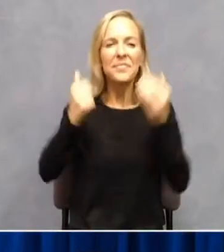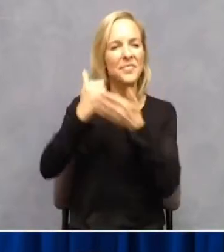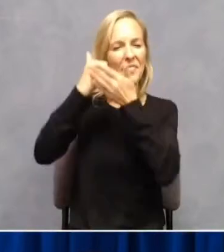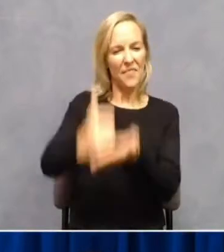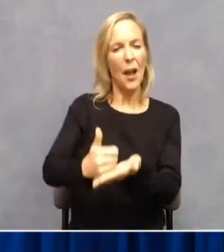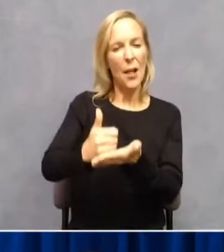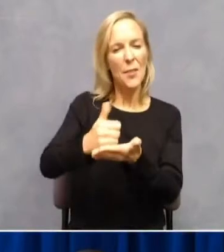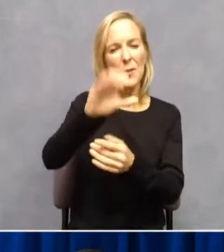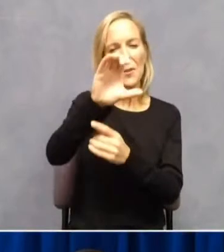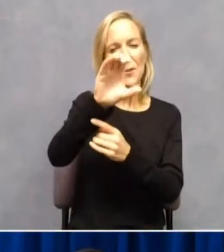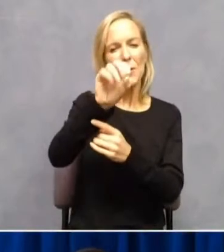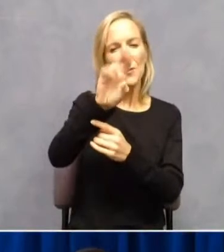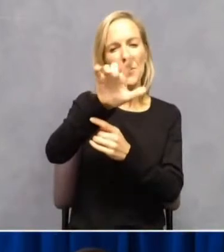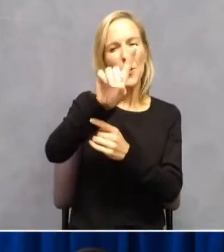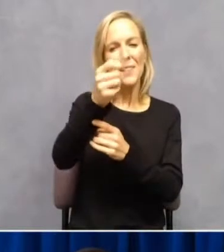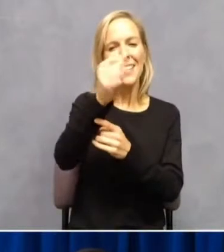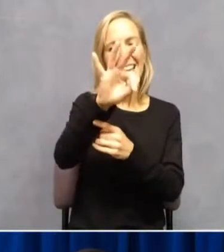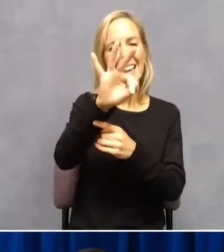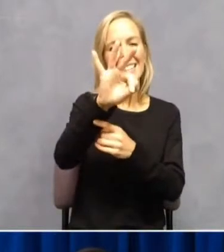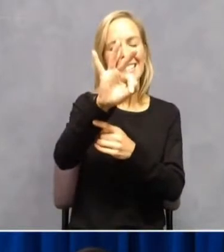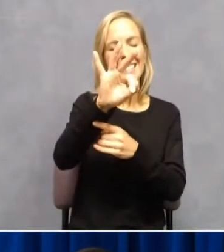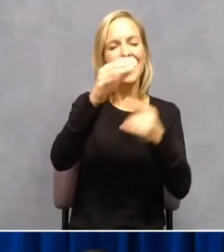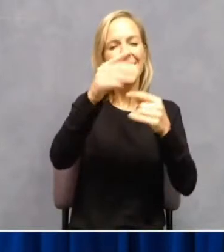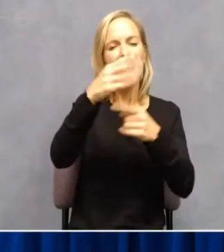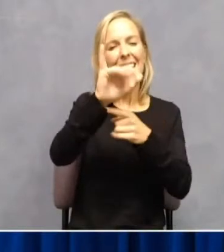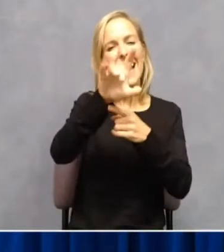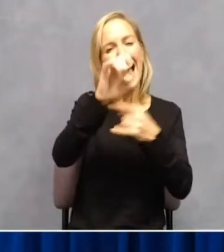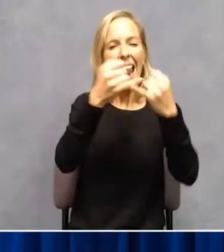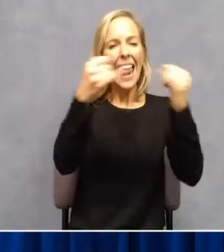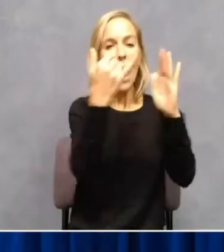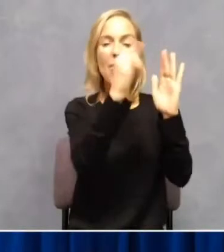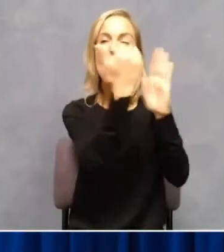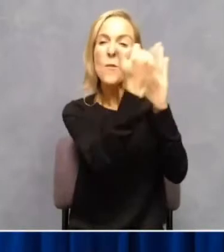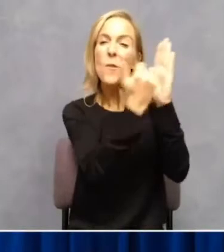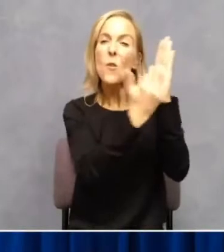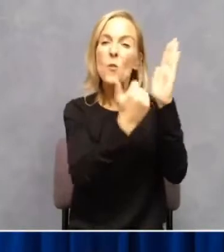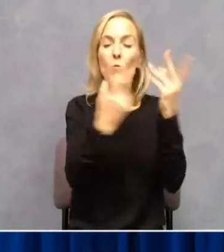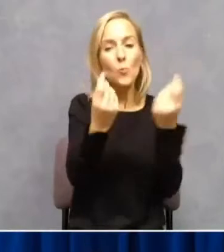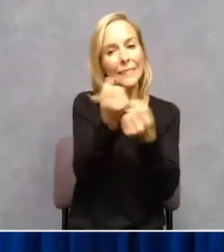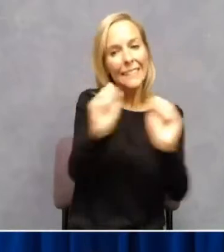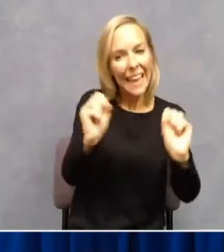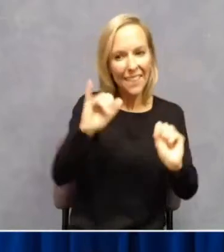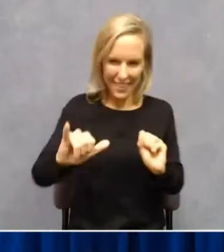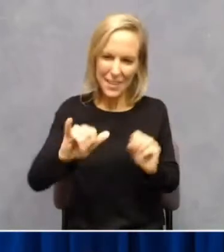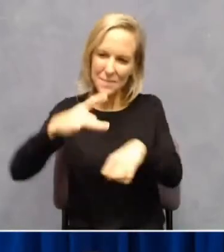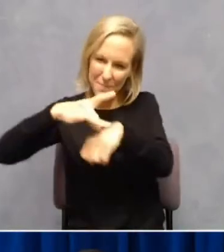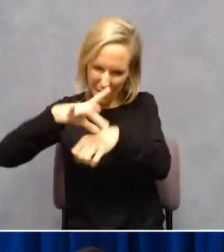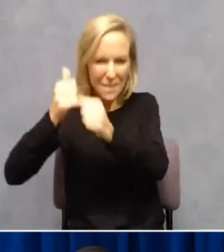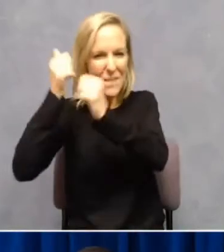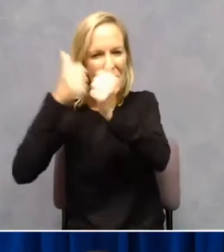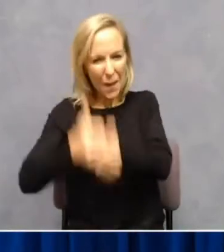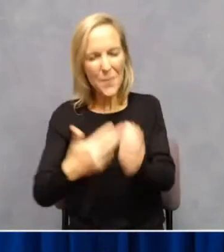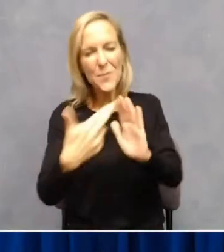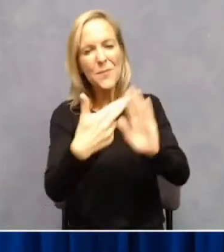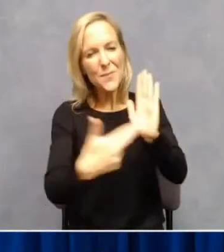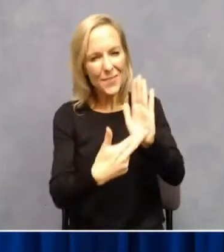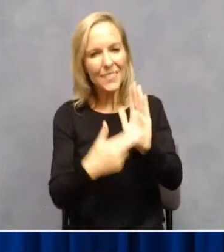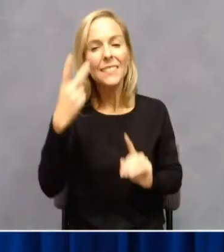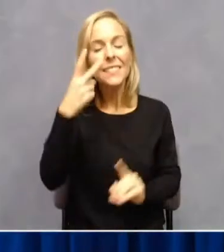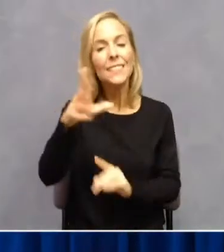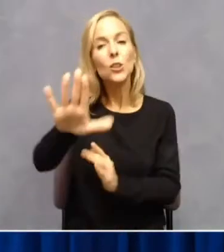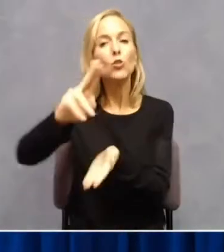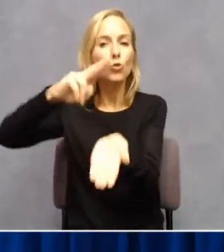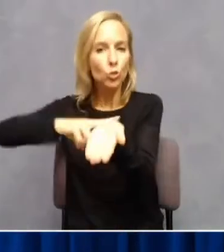you to Kathy, Wayne, who is security, he's in the next picture, and Mona, our other on-site nurse, for their